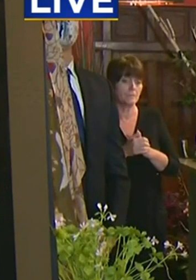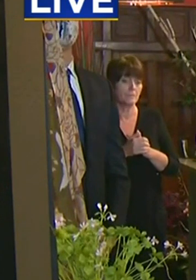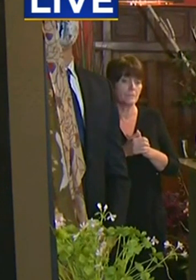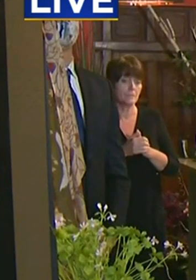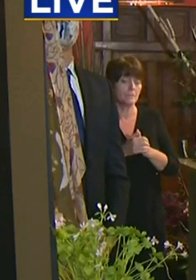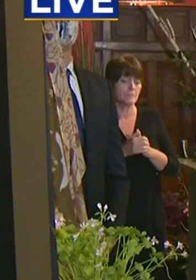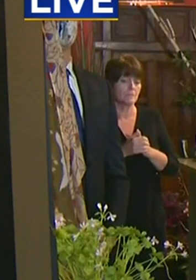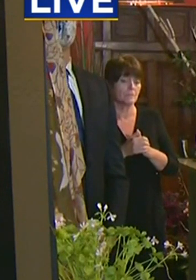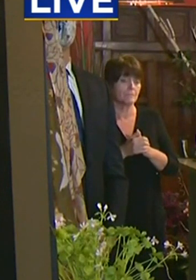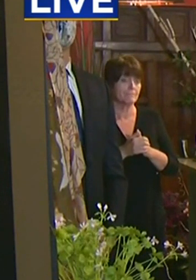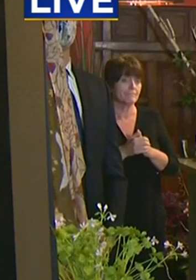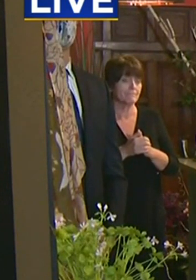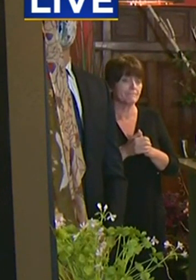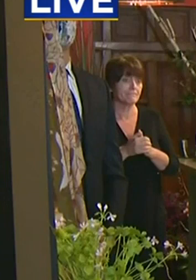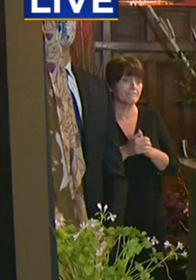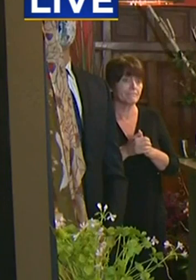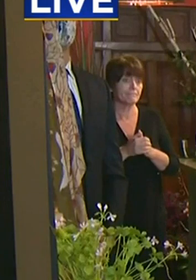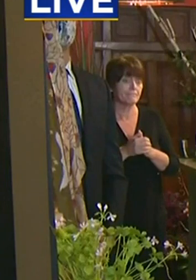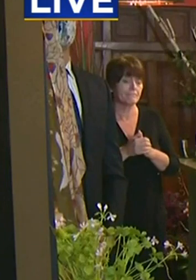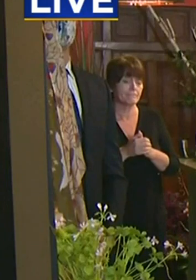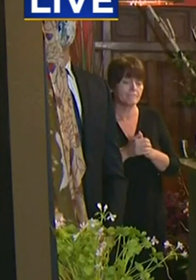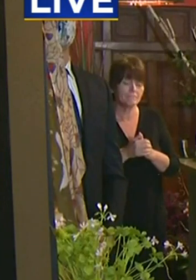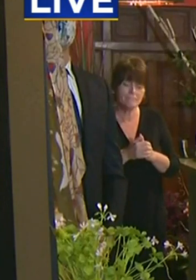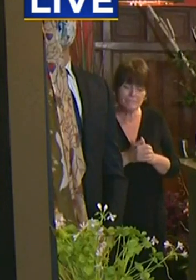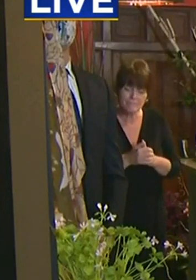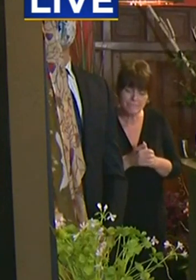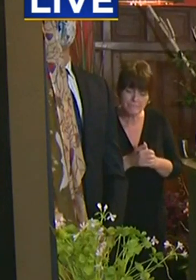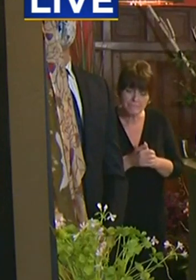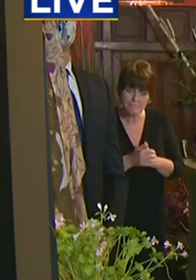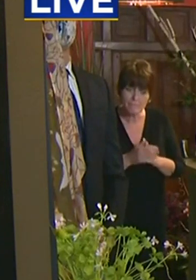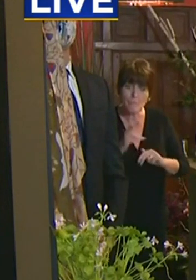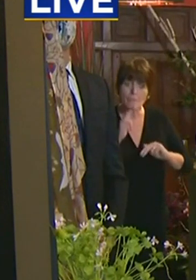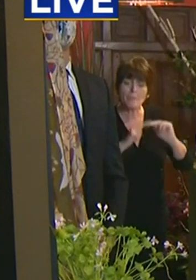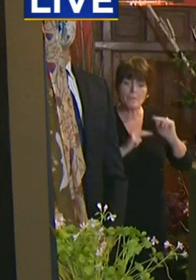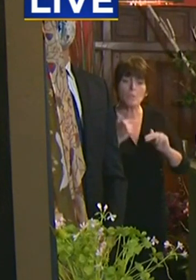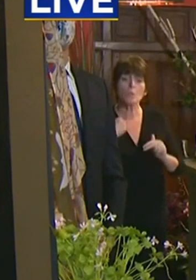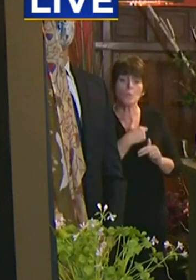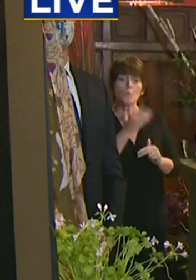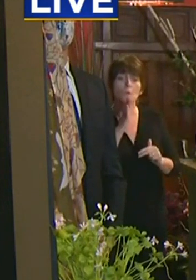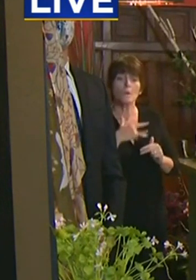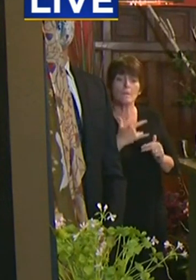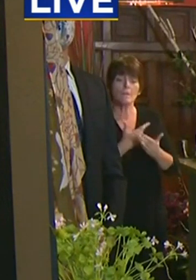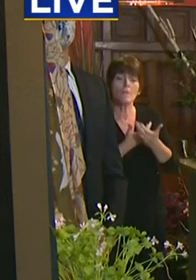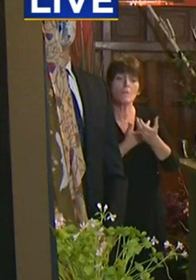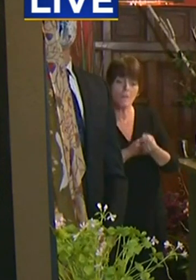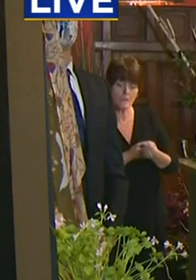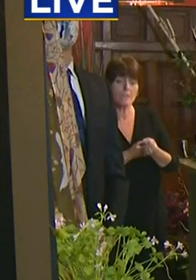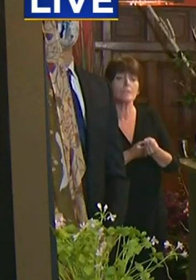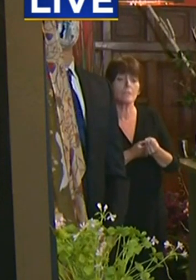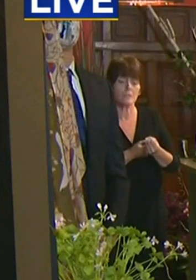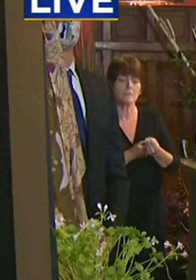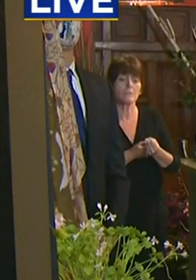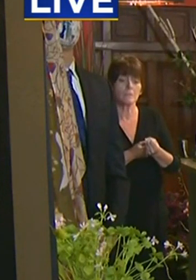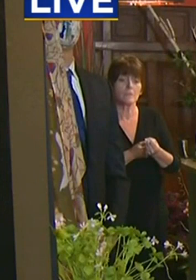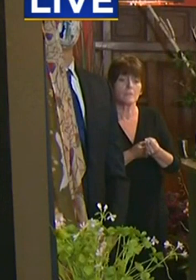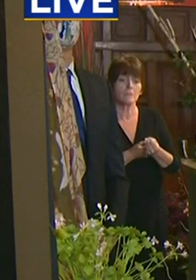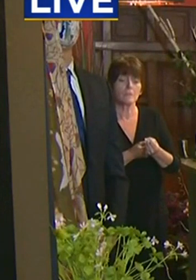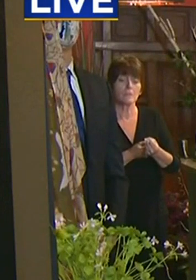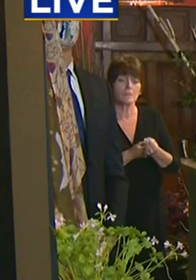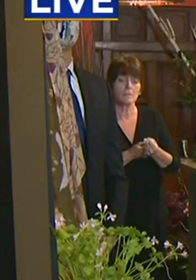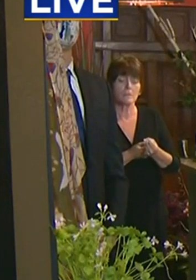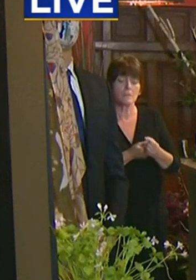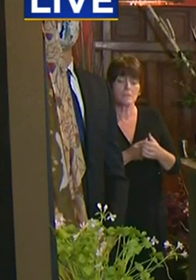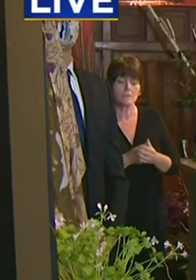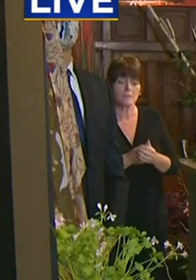couple of months. So we need people who are able and willing and healthy to help us out on Election Day and the early voting